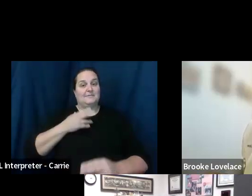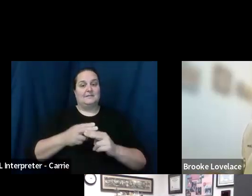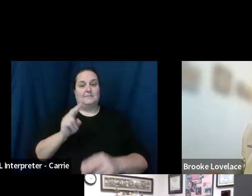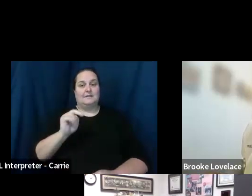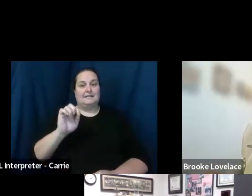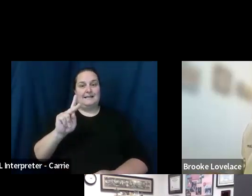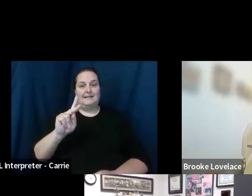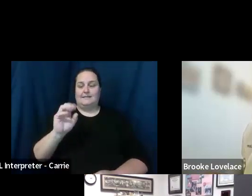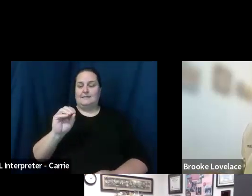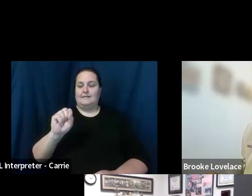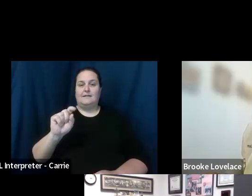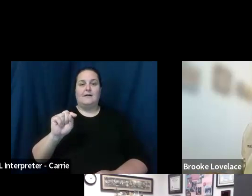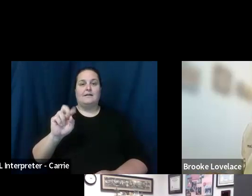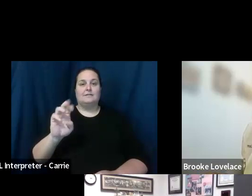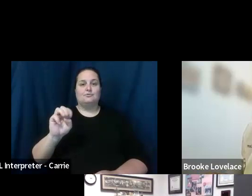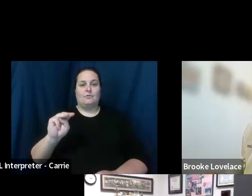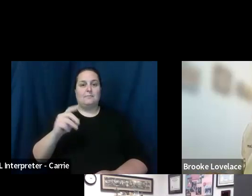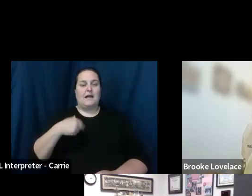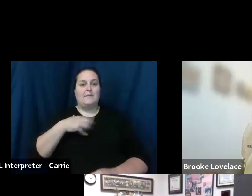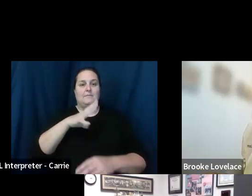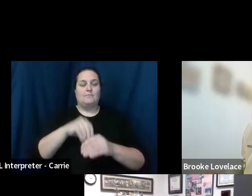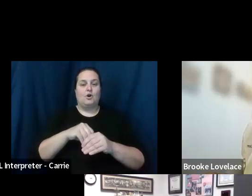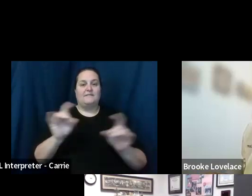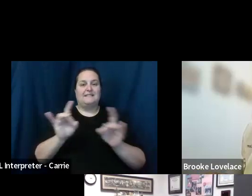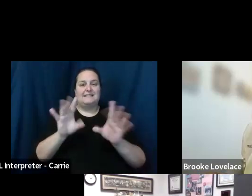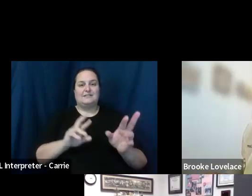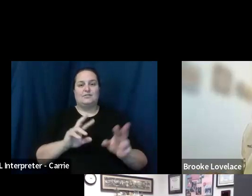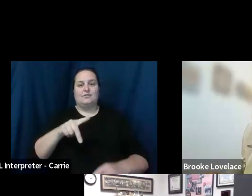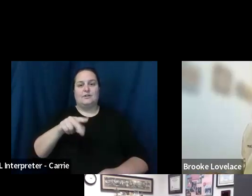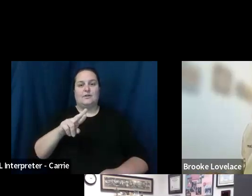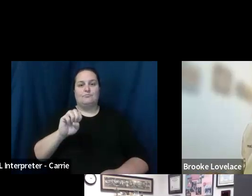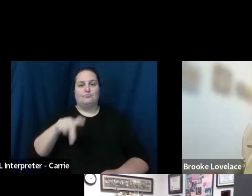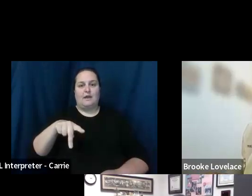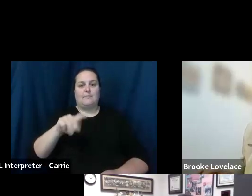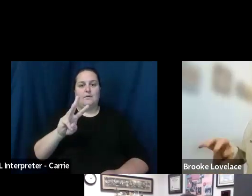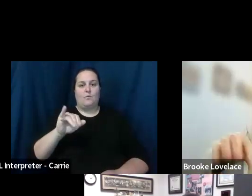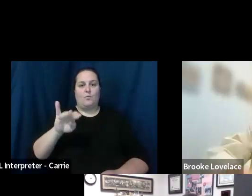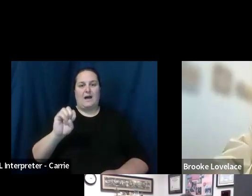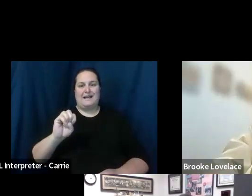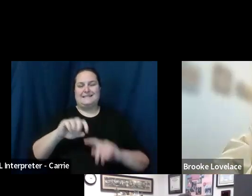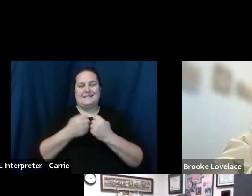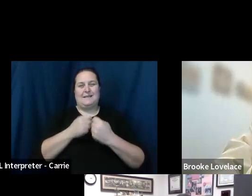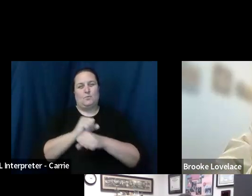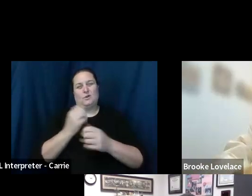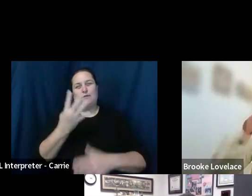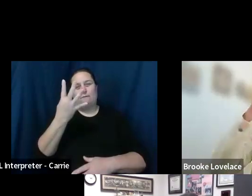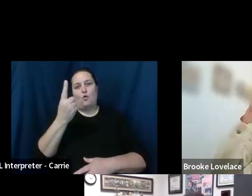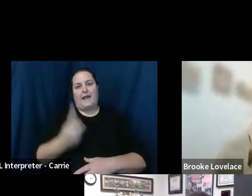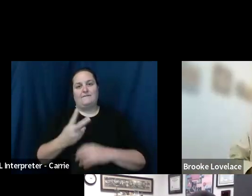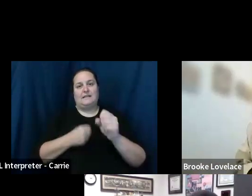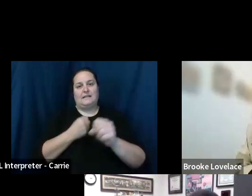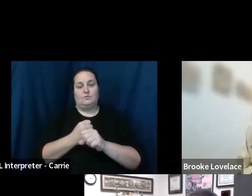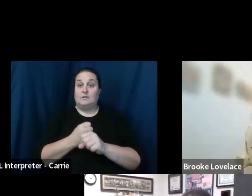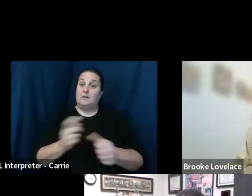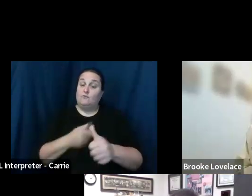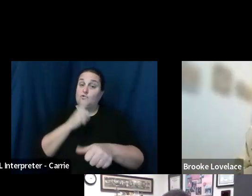Ostrom. I'm part of the Disaster PrepWise team. I've been with PrepWise for like 4.5 years now. But this is the first time that we're doing something